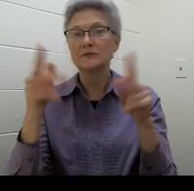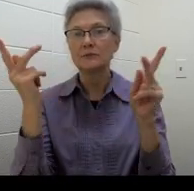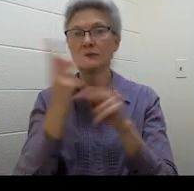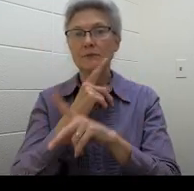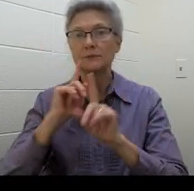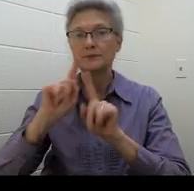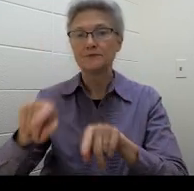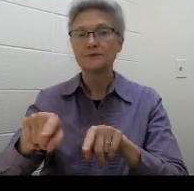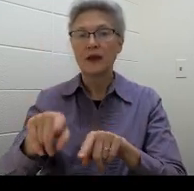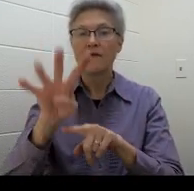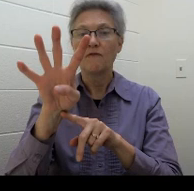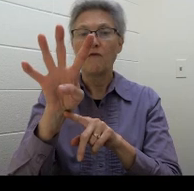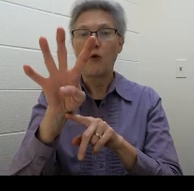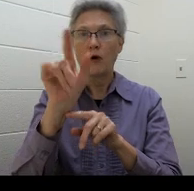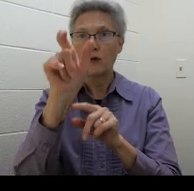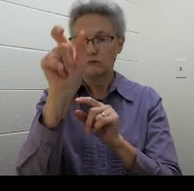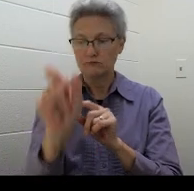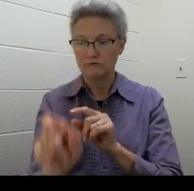4 ones.